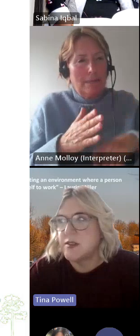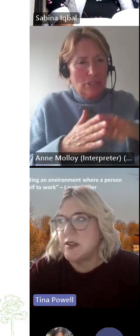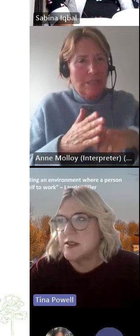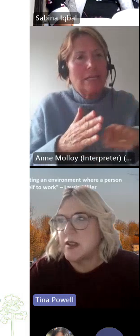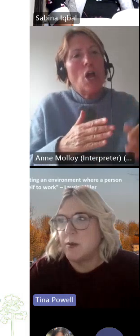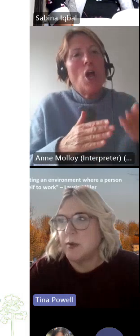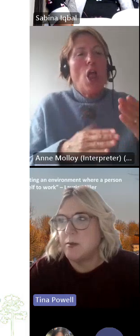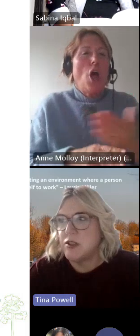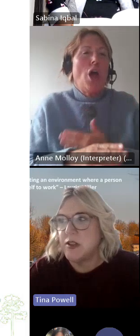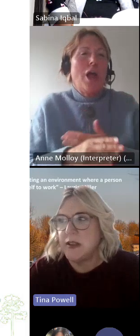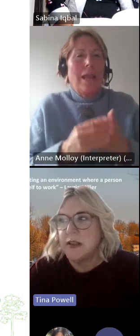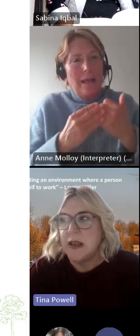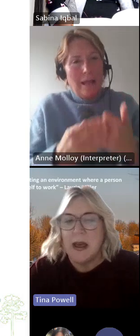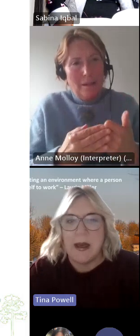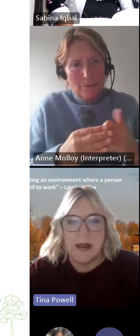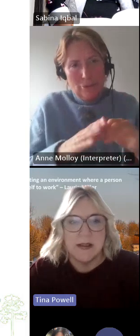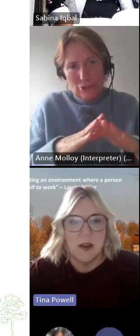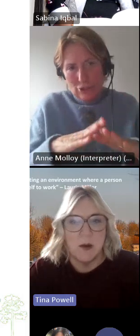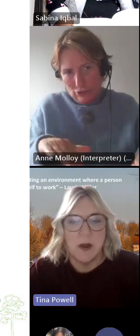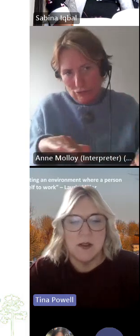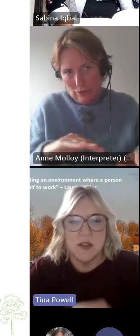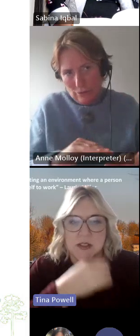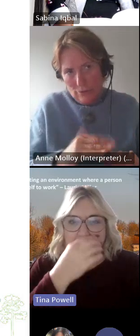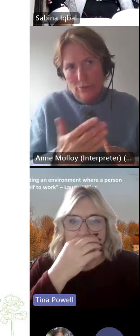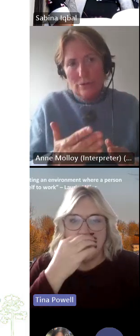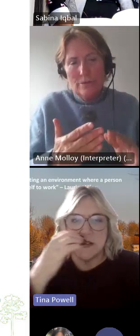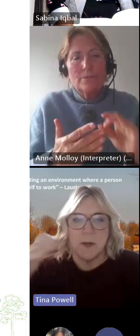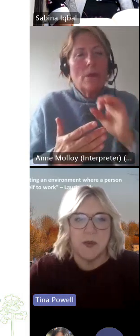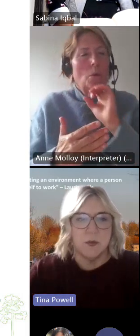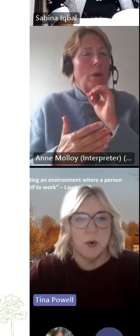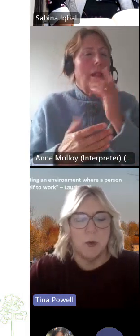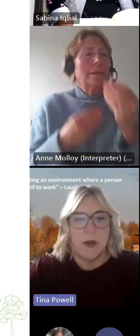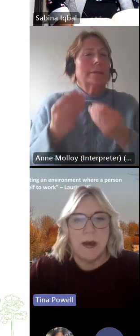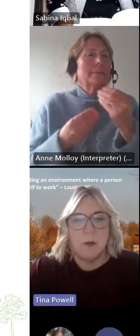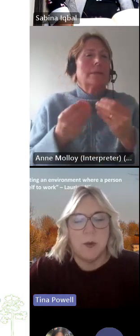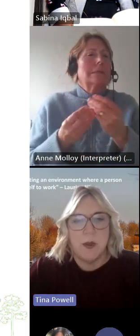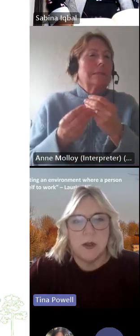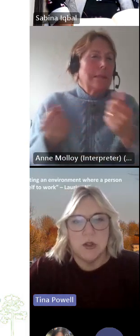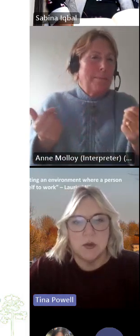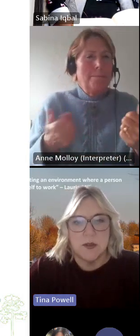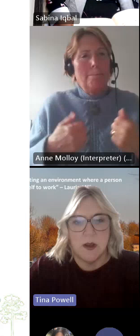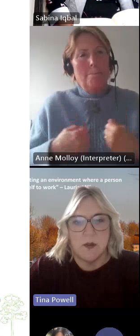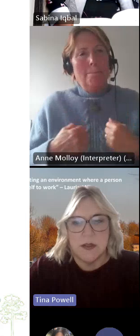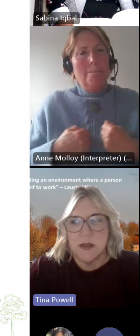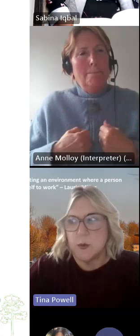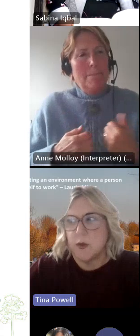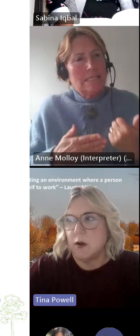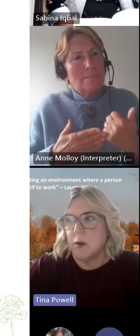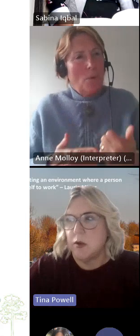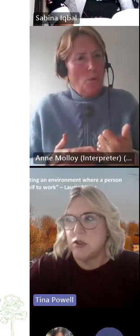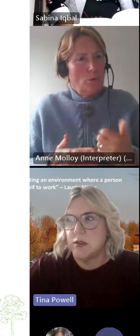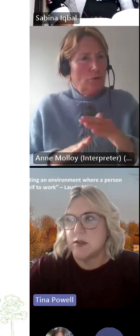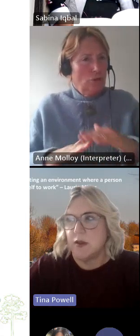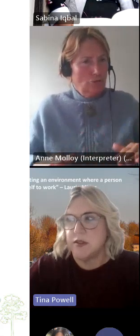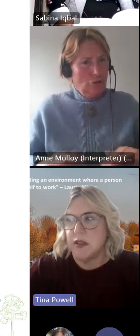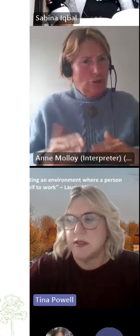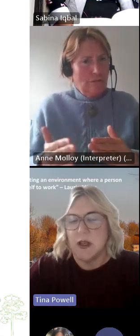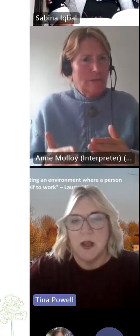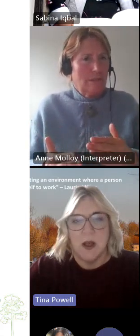Children's Services Commissioning. And I'm going to just tell you about some of the support we have within Children's Services, within our